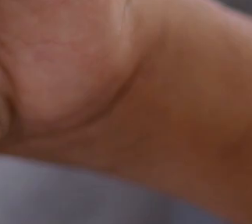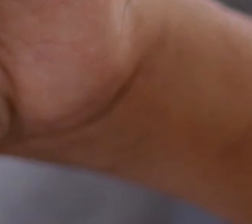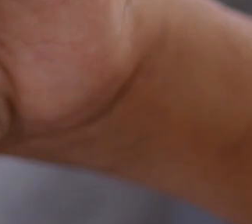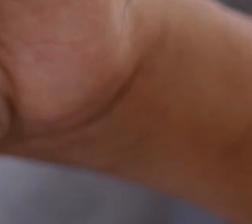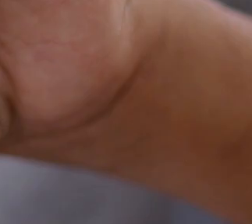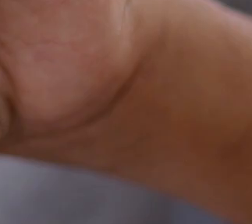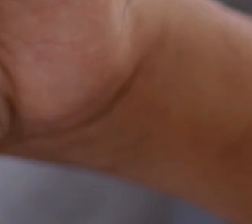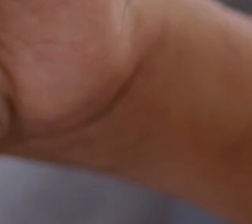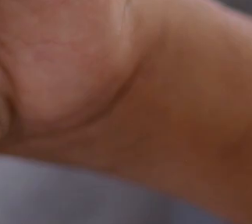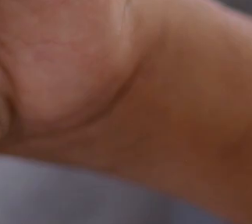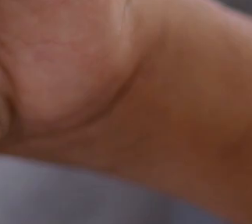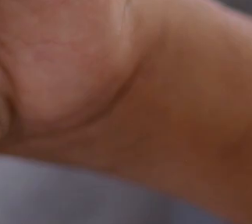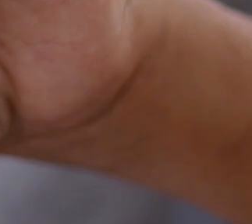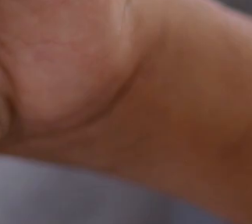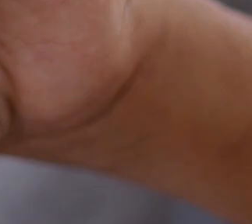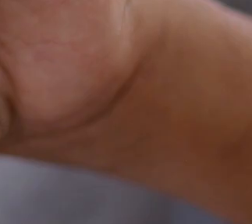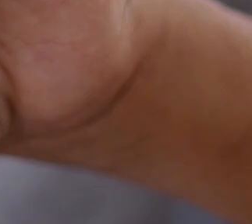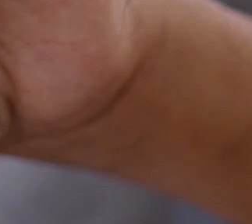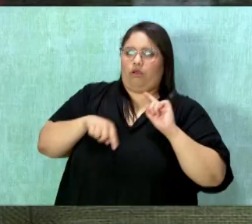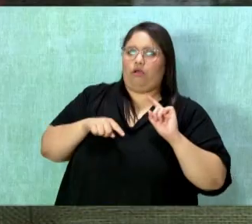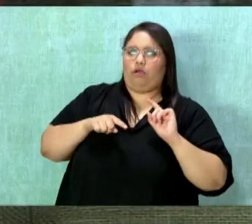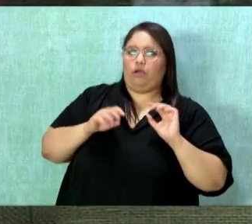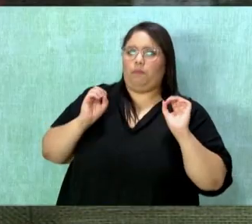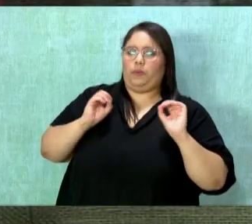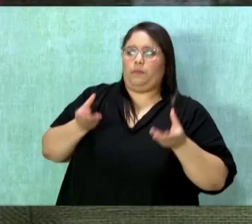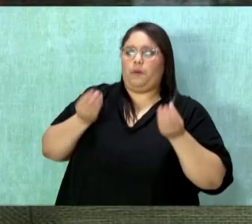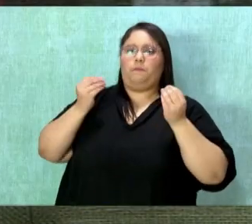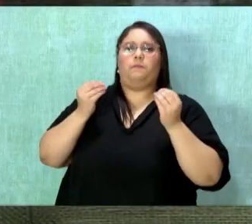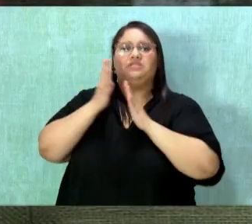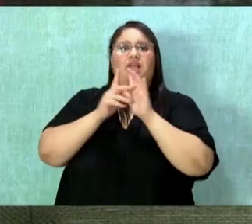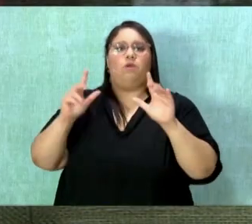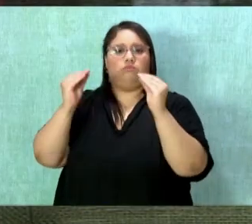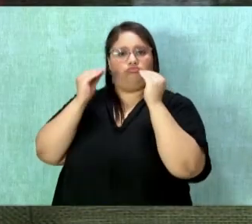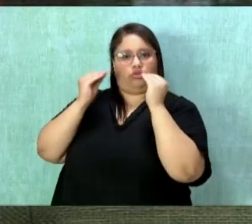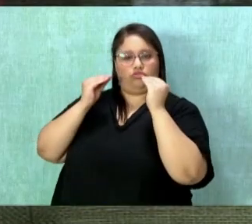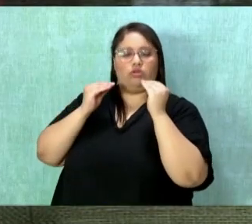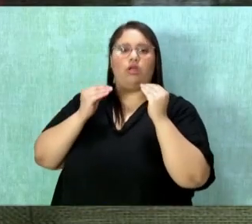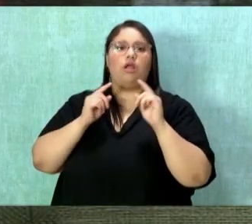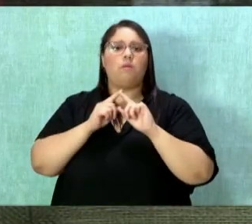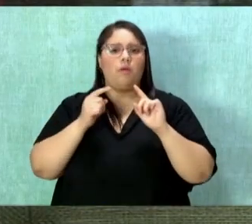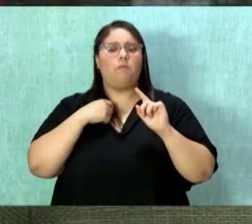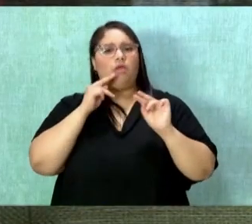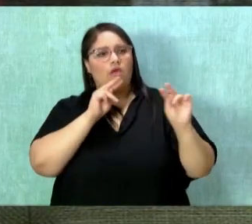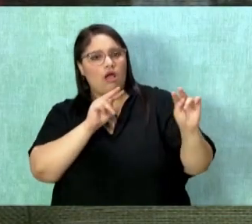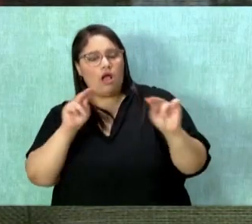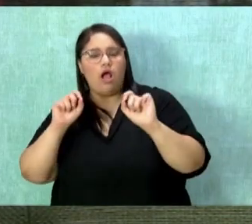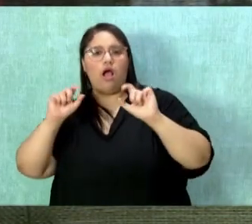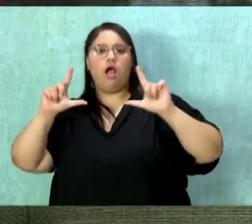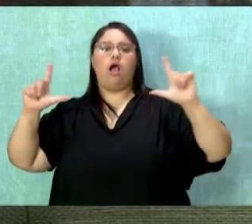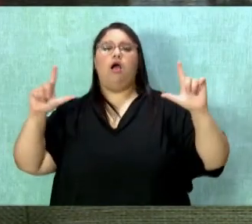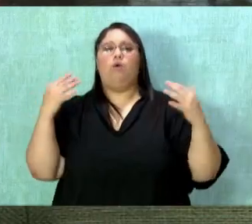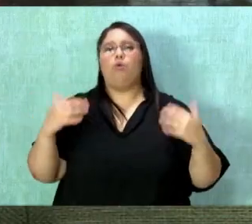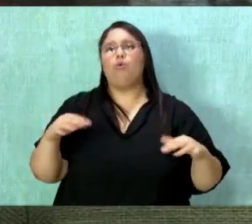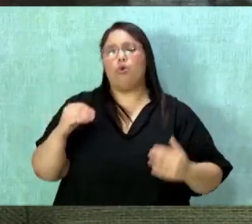that I wasn't able to receive a sign language education. As I do believe it's beautiful, it opens you up to a